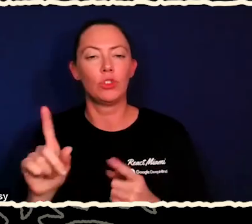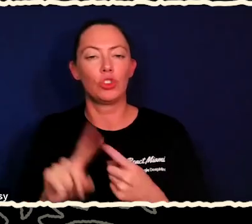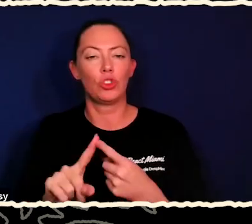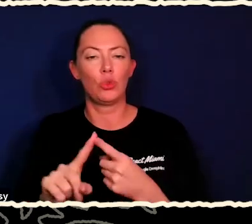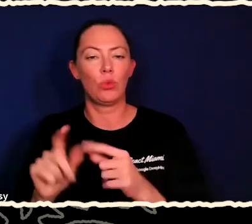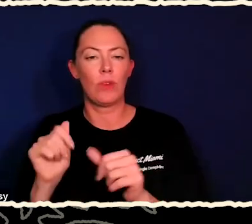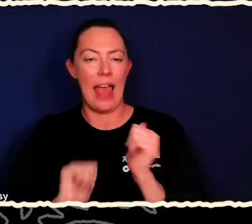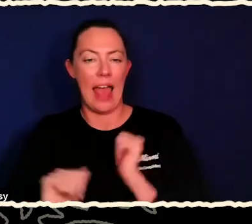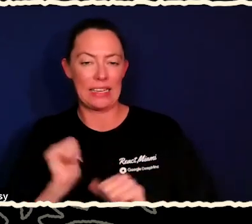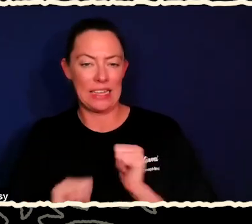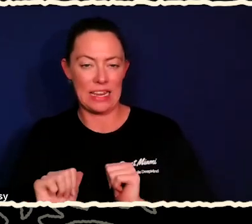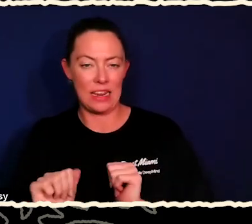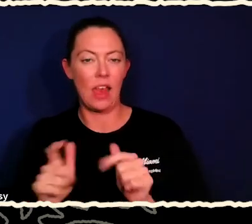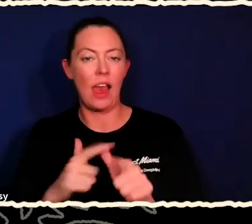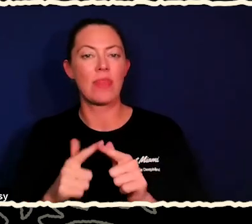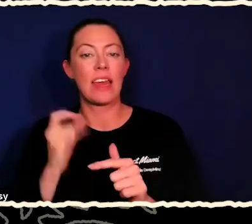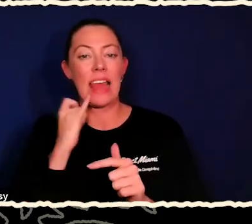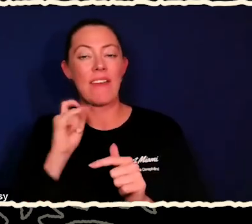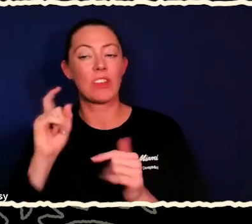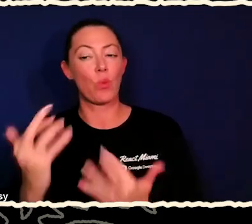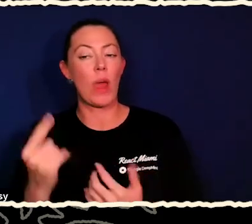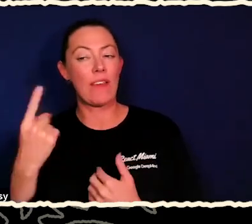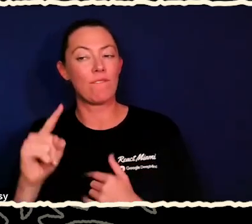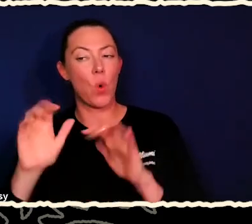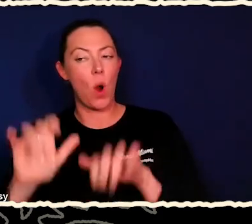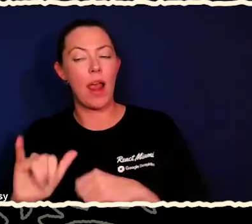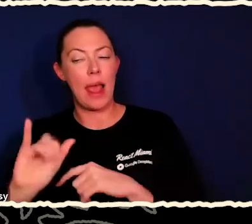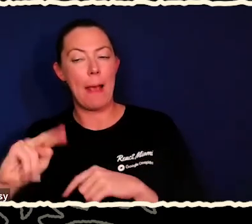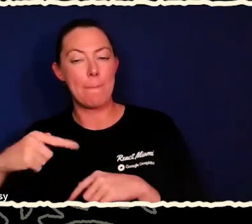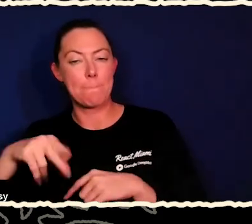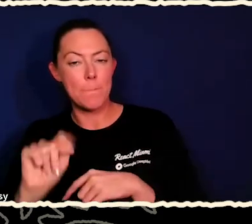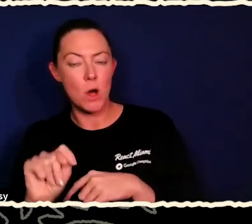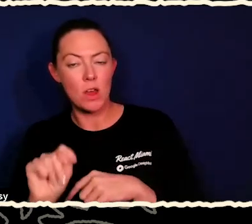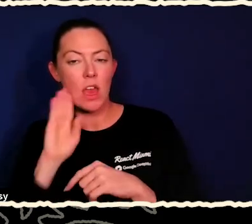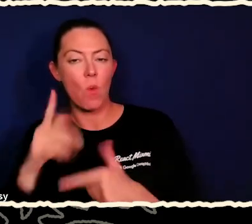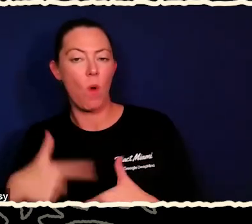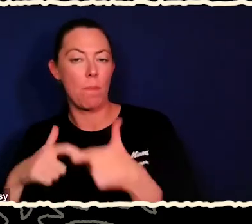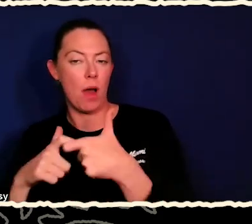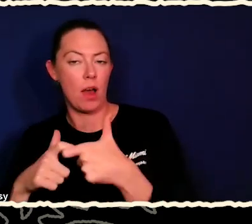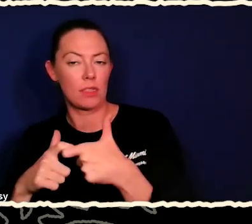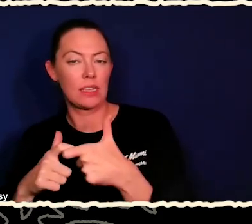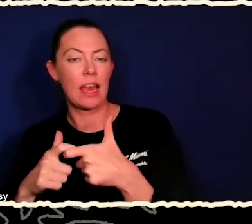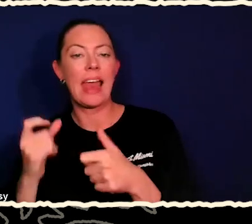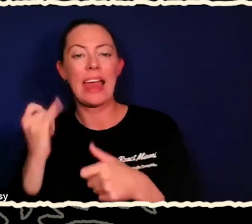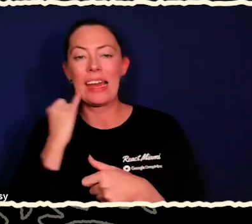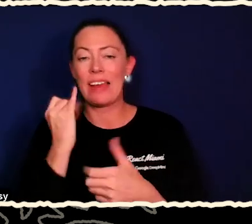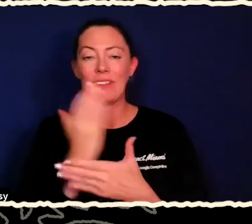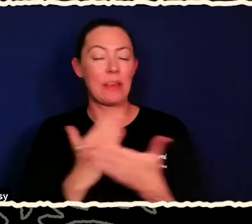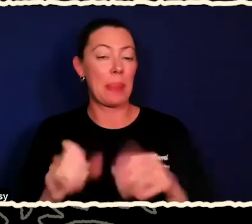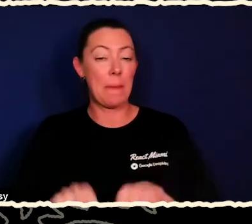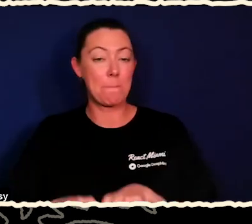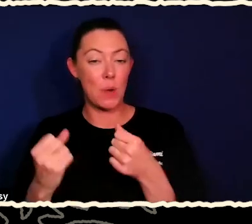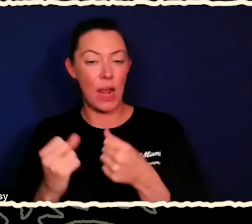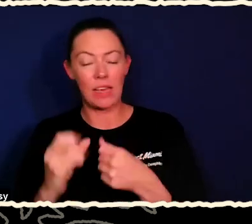and waiting. And if something breaks, we go straight to failed, not some silent, weird UI bug.